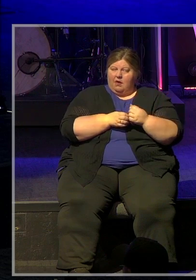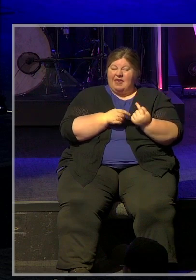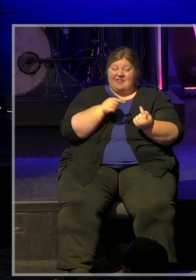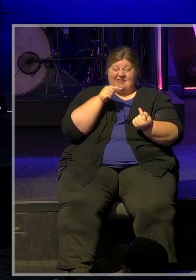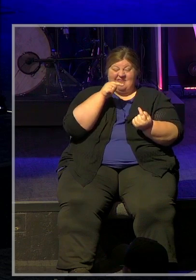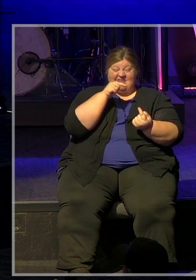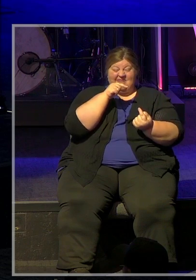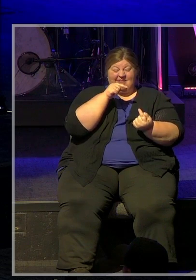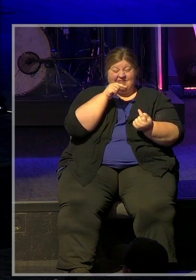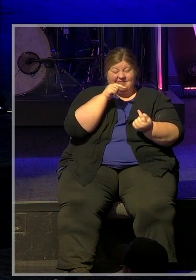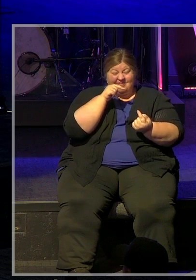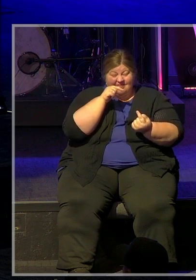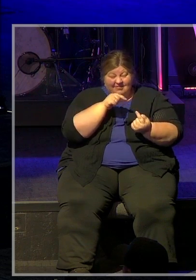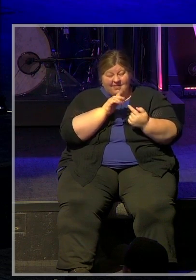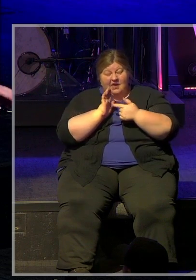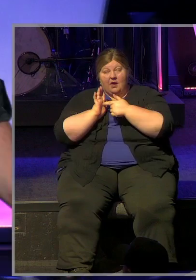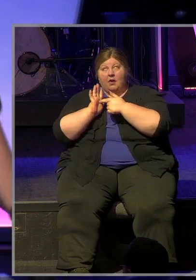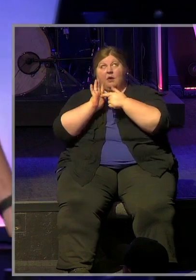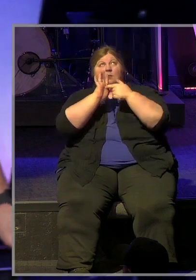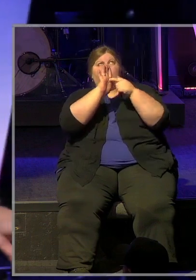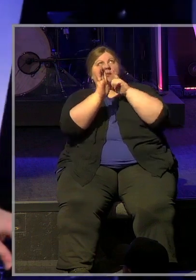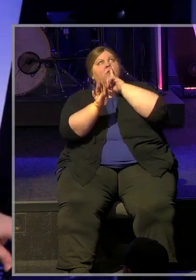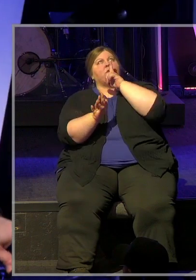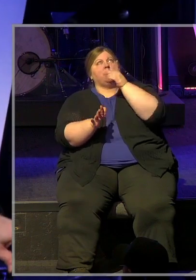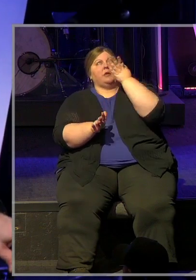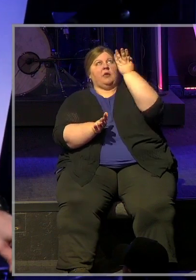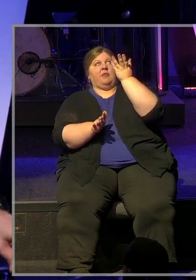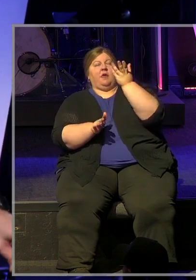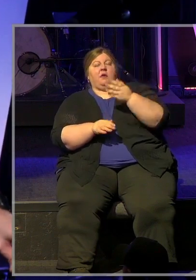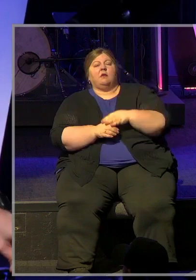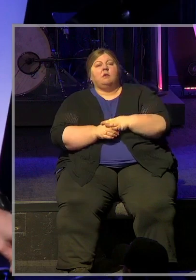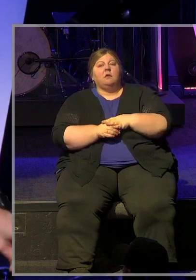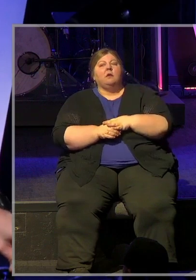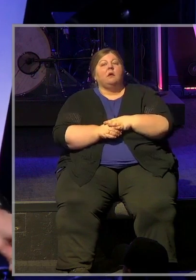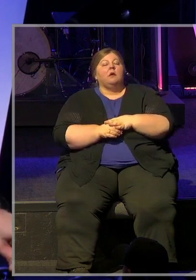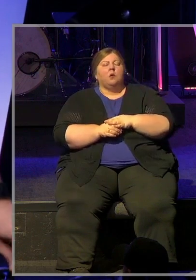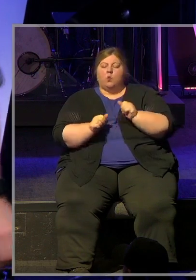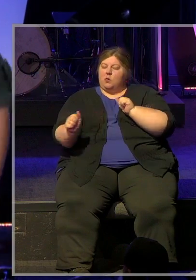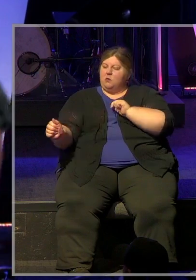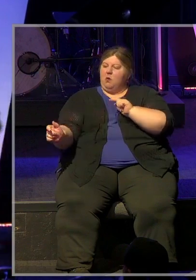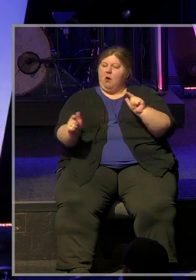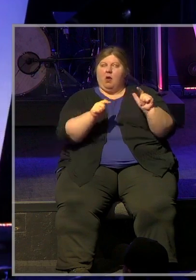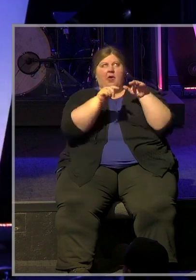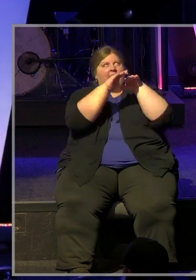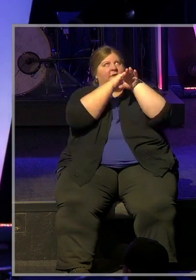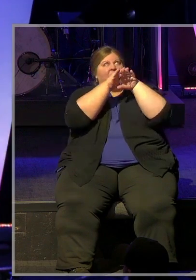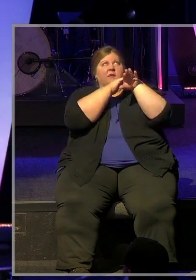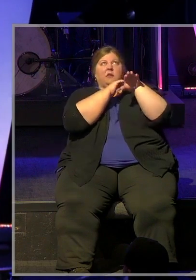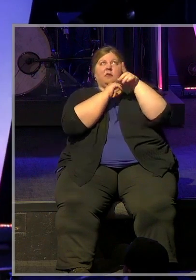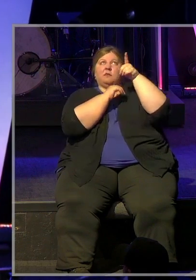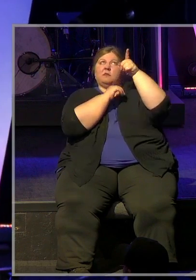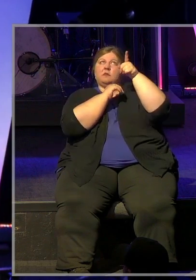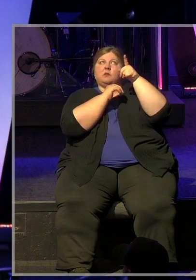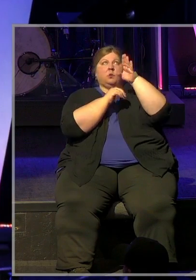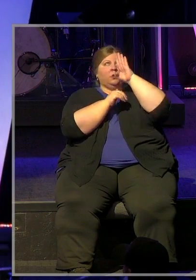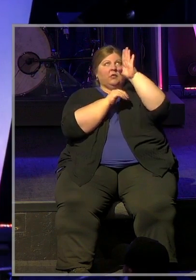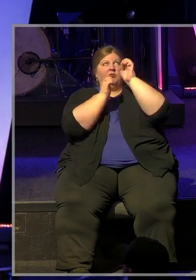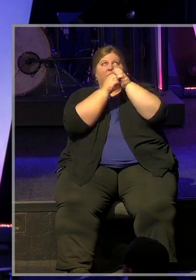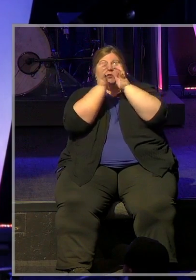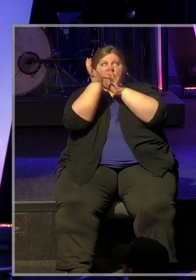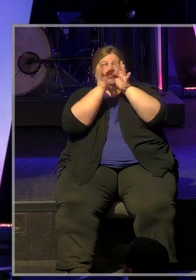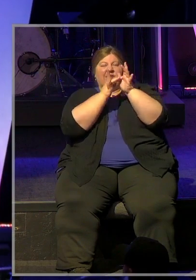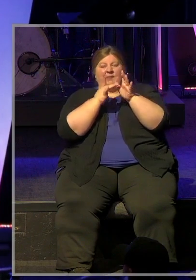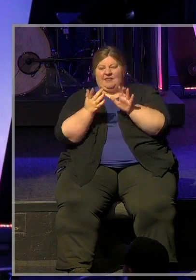purpose. That's the whole focus. We all have access to the real thing, which is a relationship with Jesus. But this thing